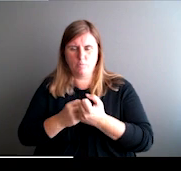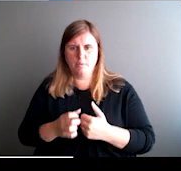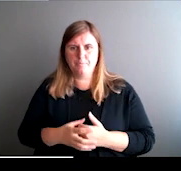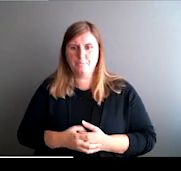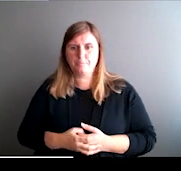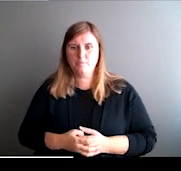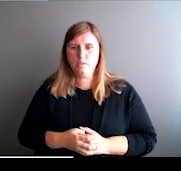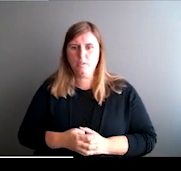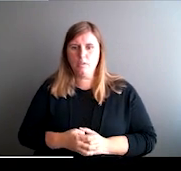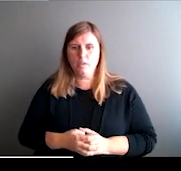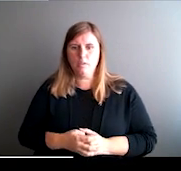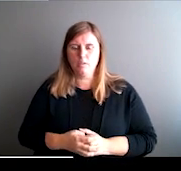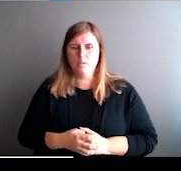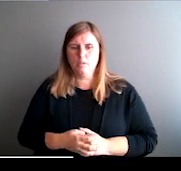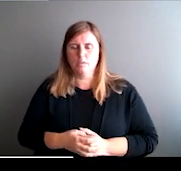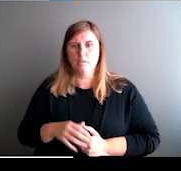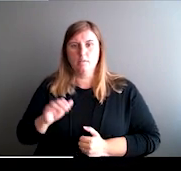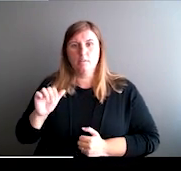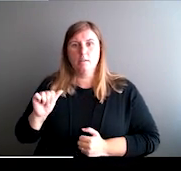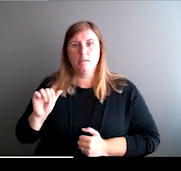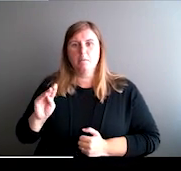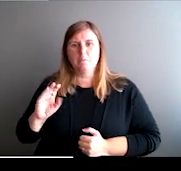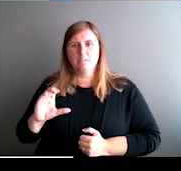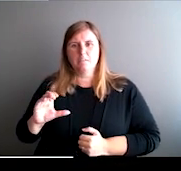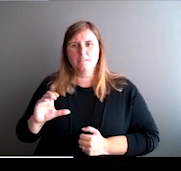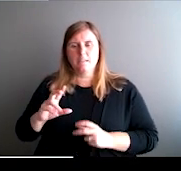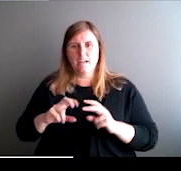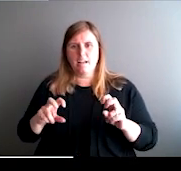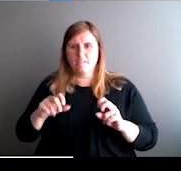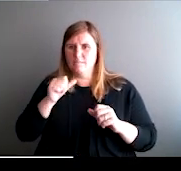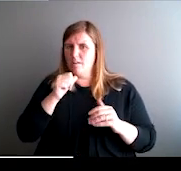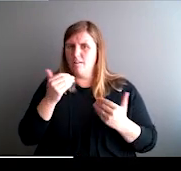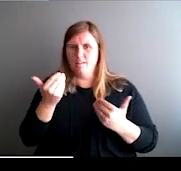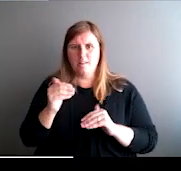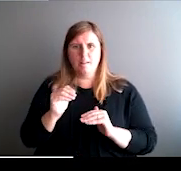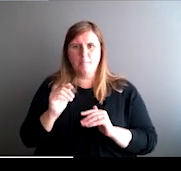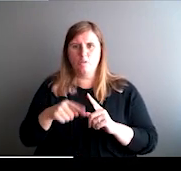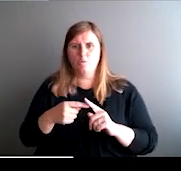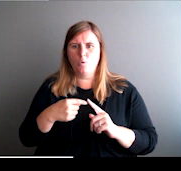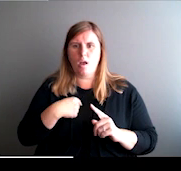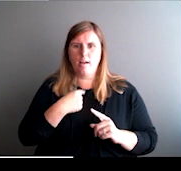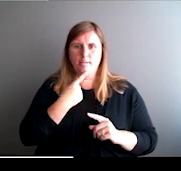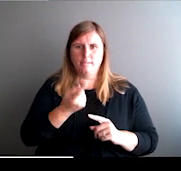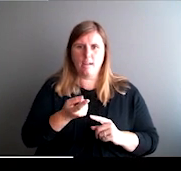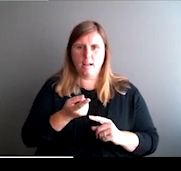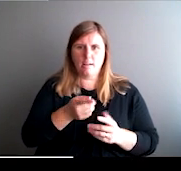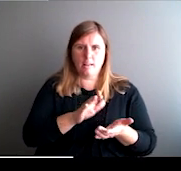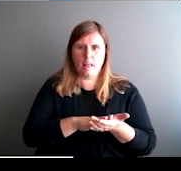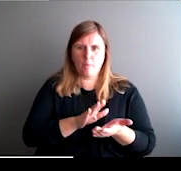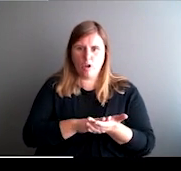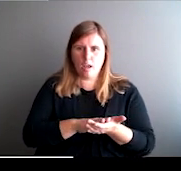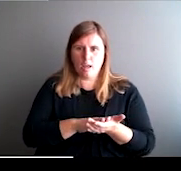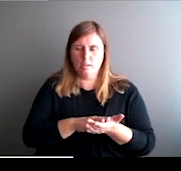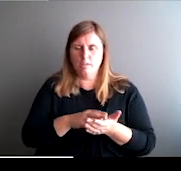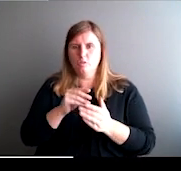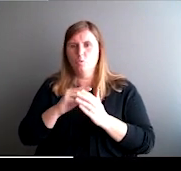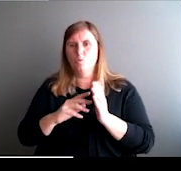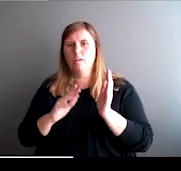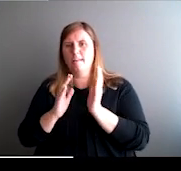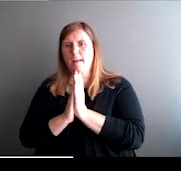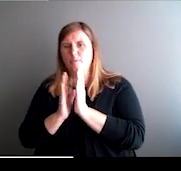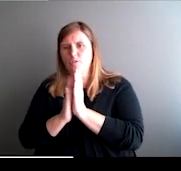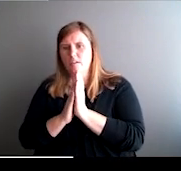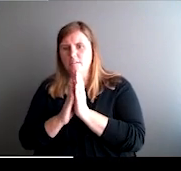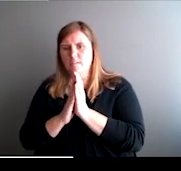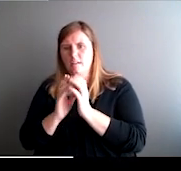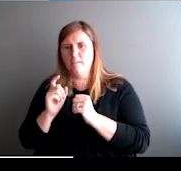What you should know is that this ABC analysis is not limited simply to, I tell a student, clap your hands, the student claps their hands,